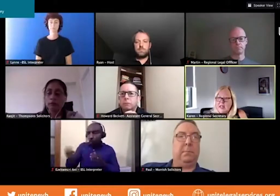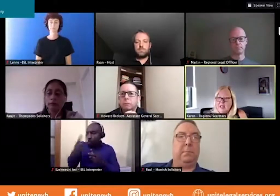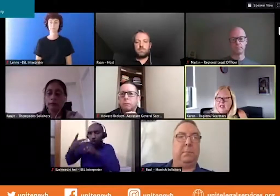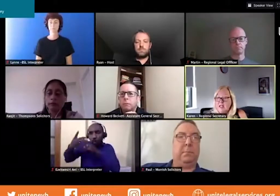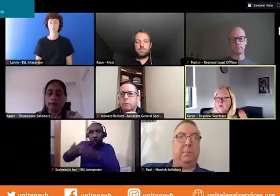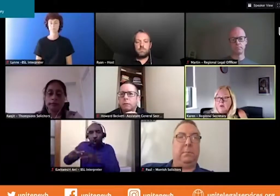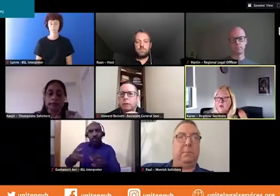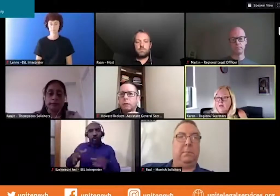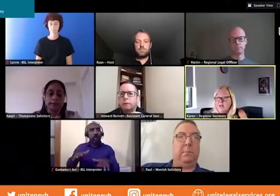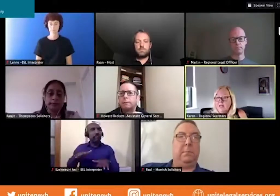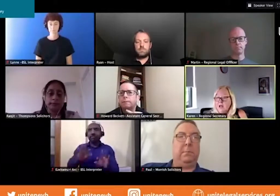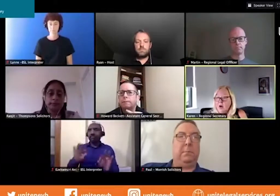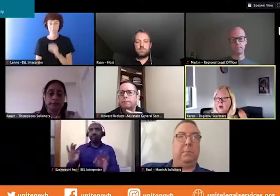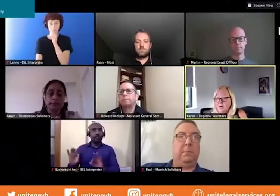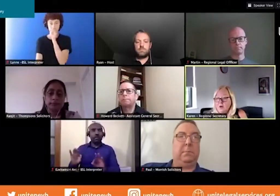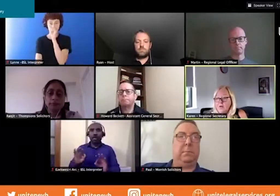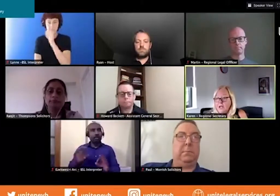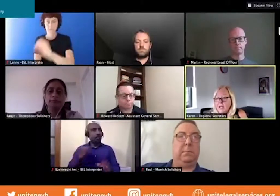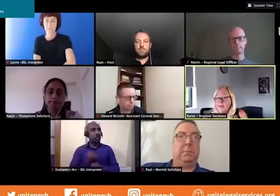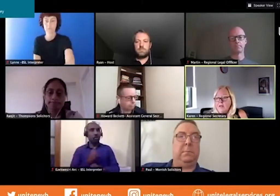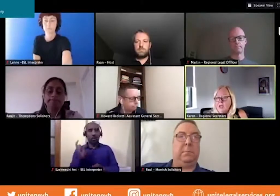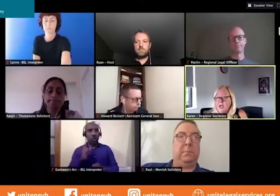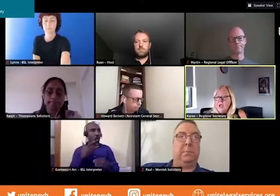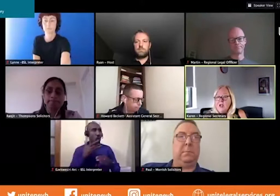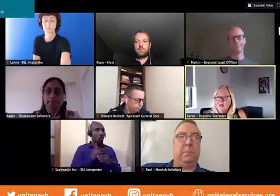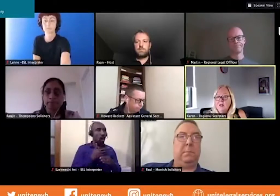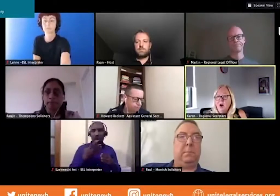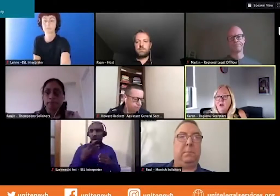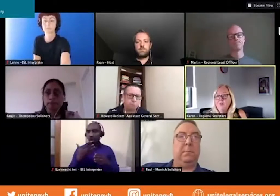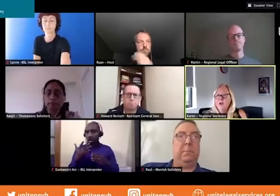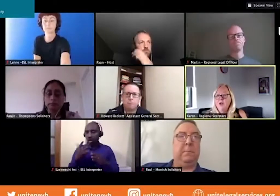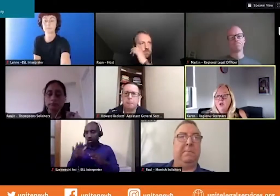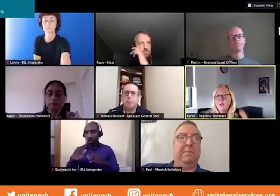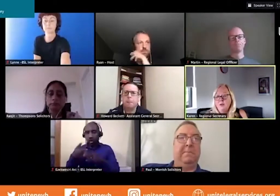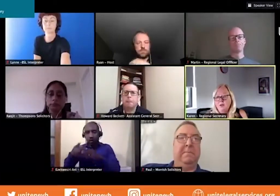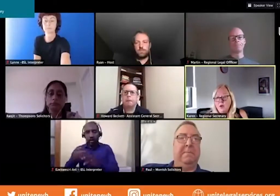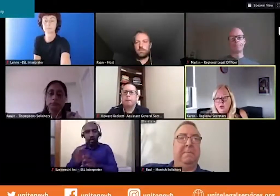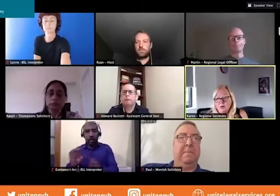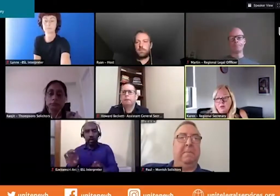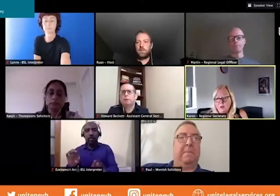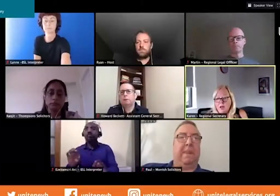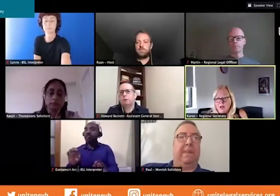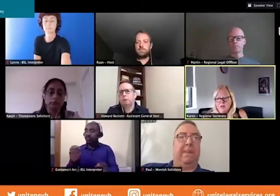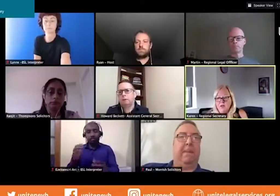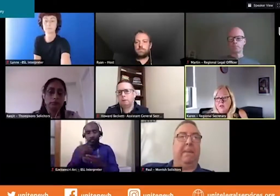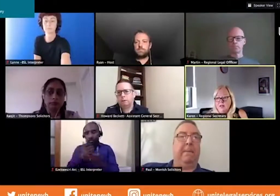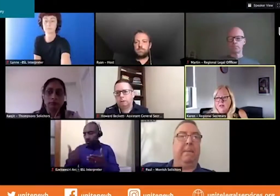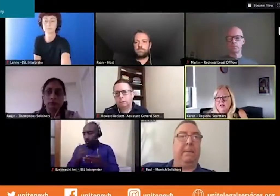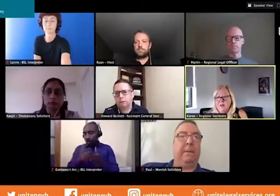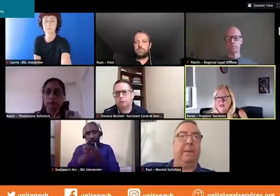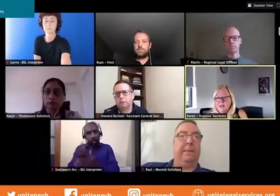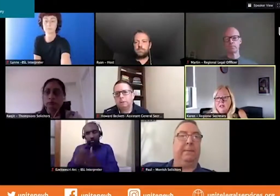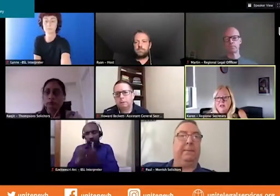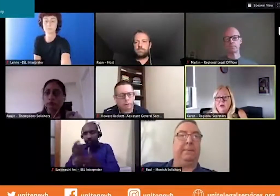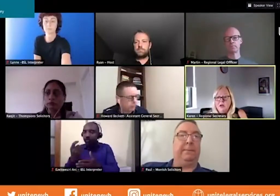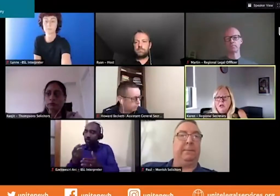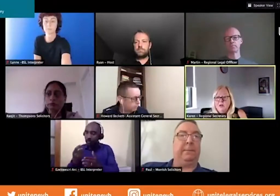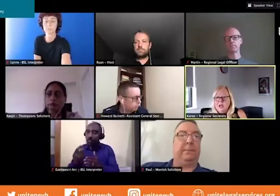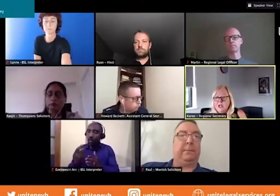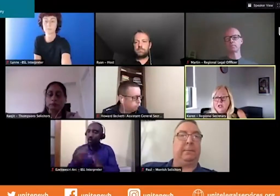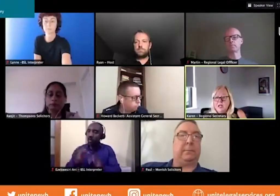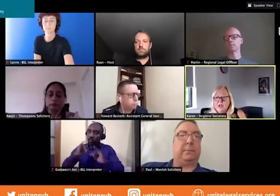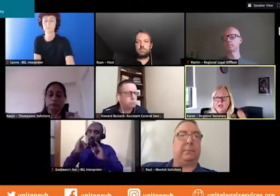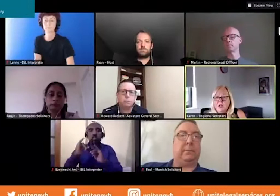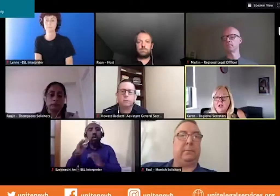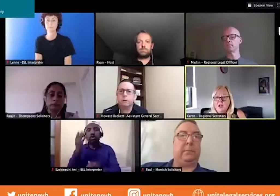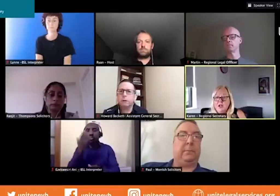I think this is one that we've seen over and over again. The confusion about schools as well has just exacerbated this. So, Ranjit,